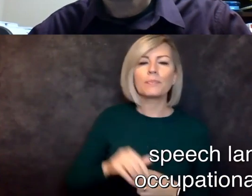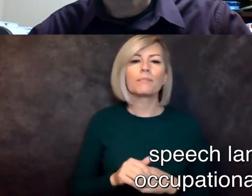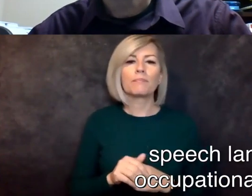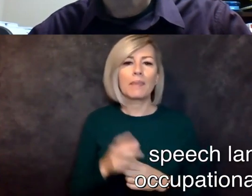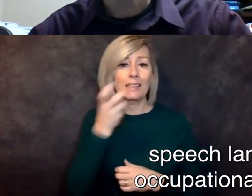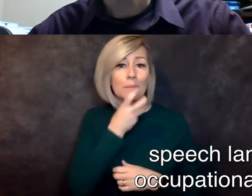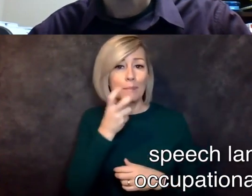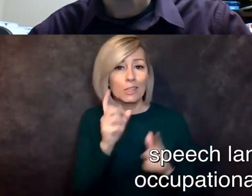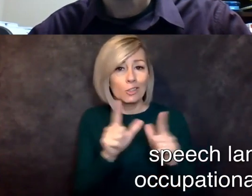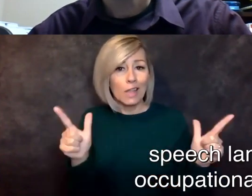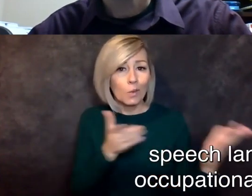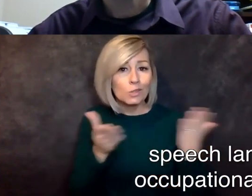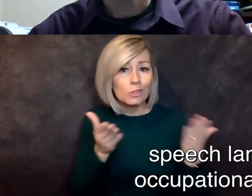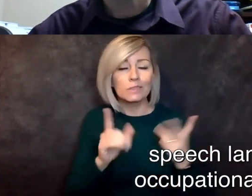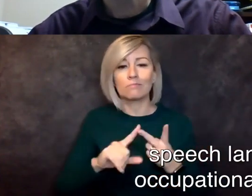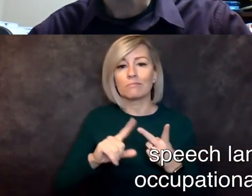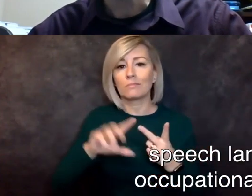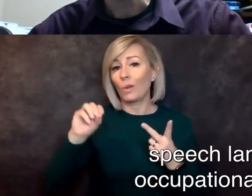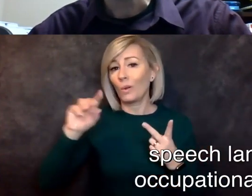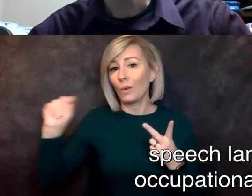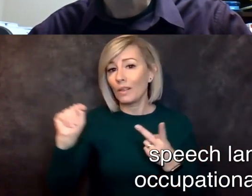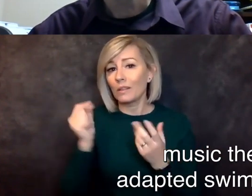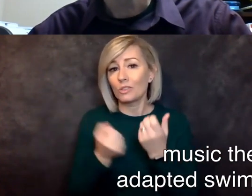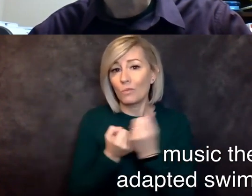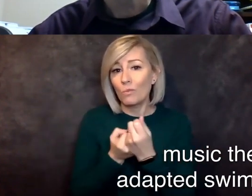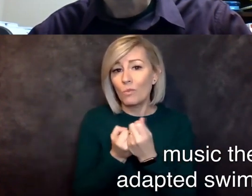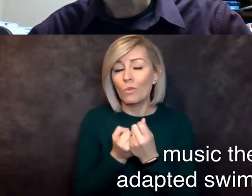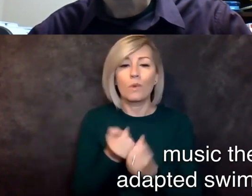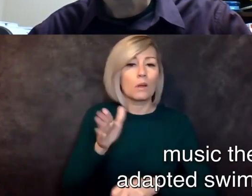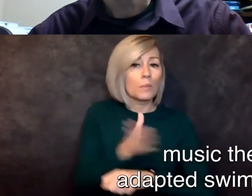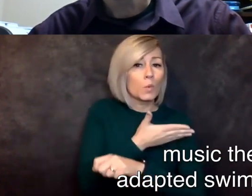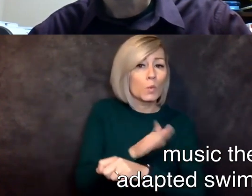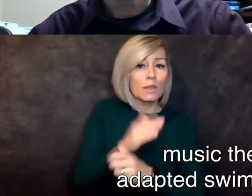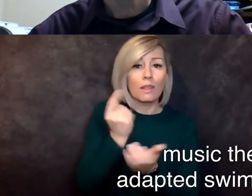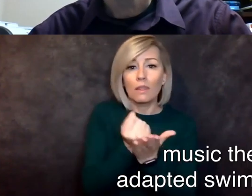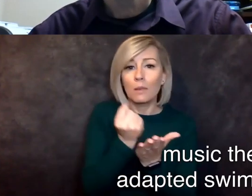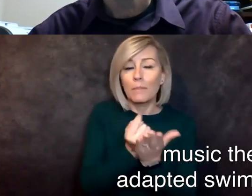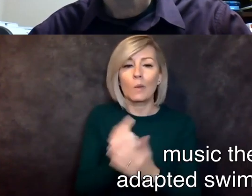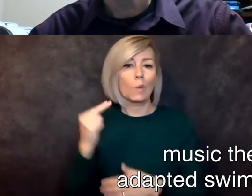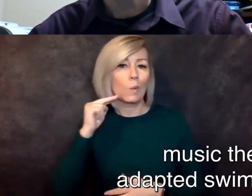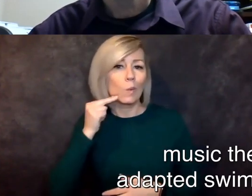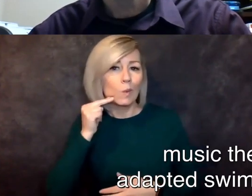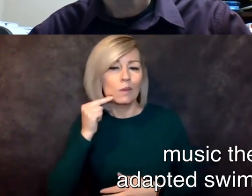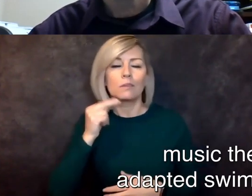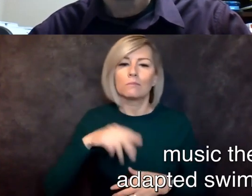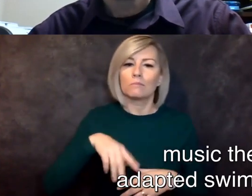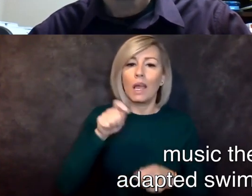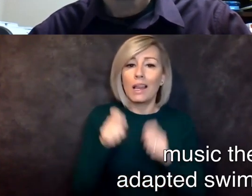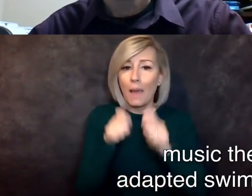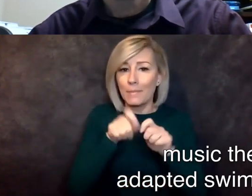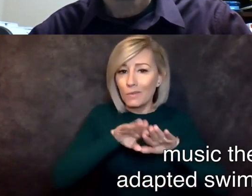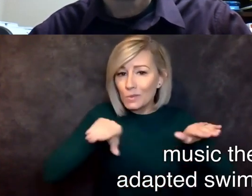-language services, occupational therapy support, music therapy, nutrition, adaptive swim, or aquatic therapy,